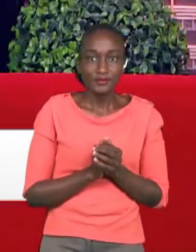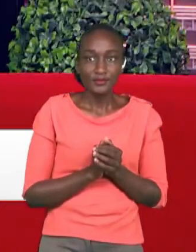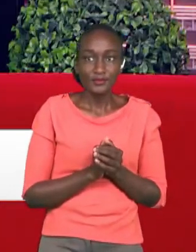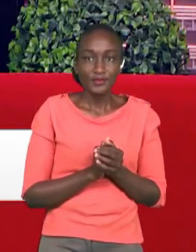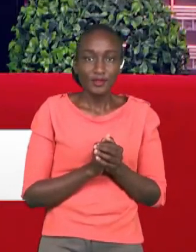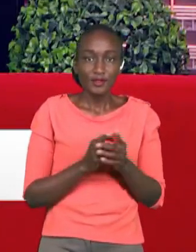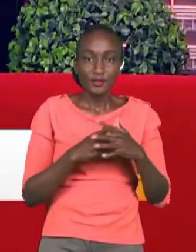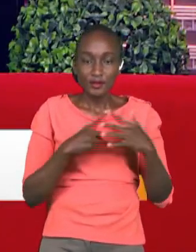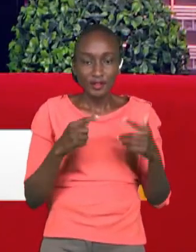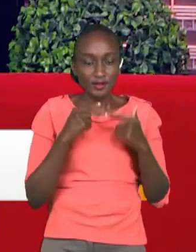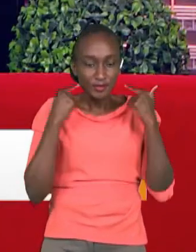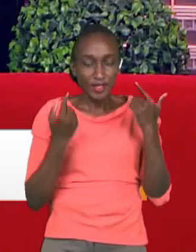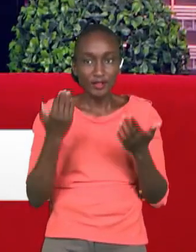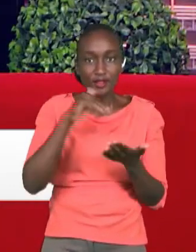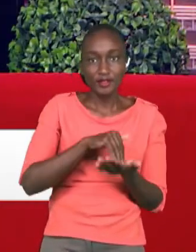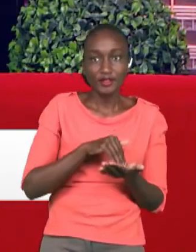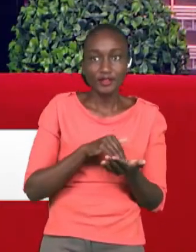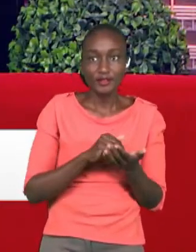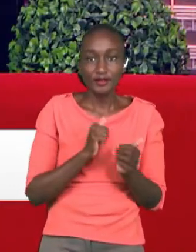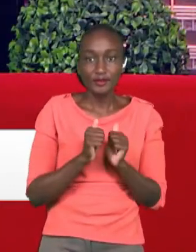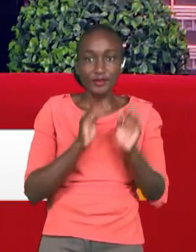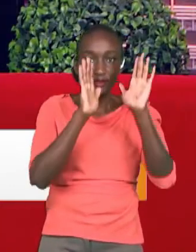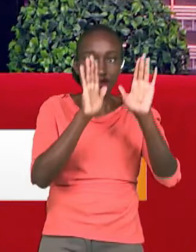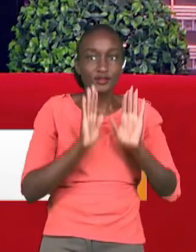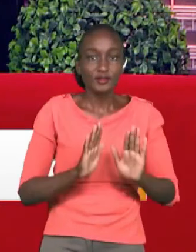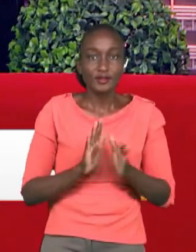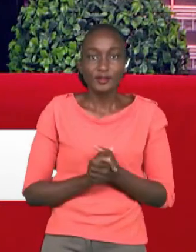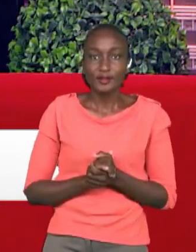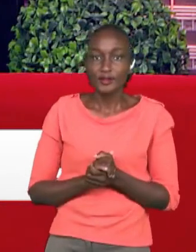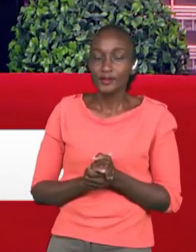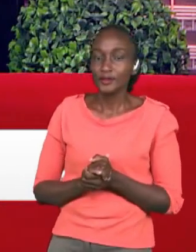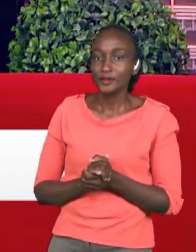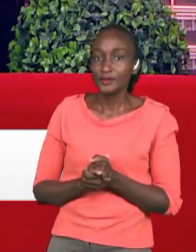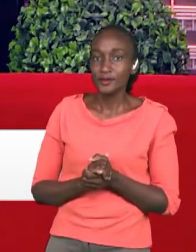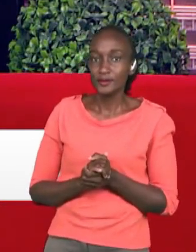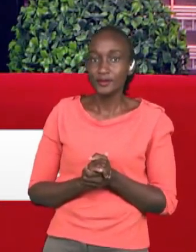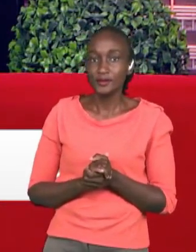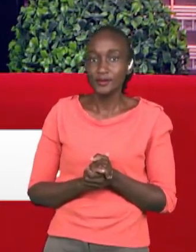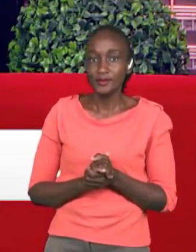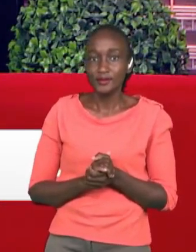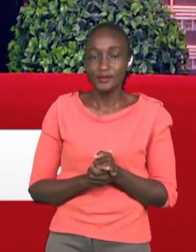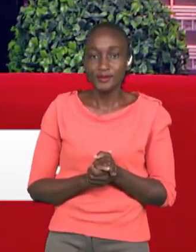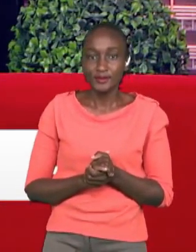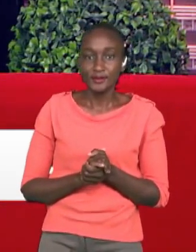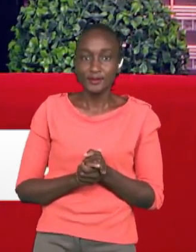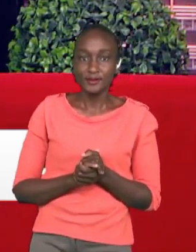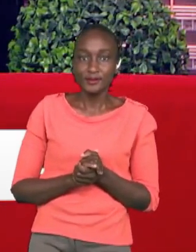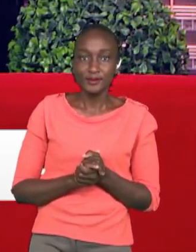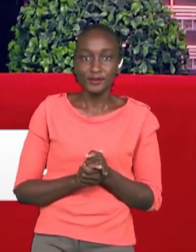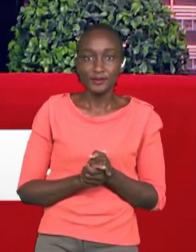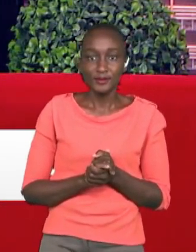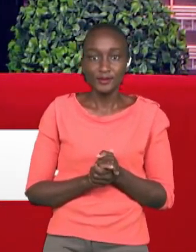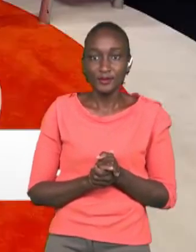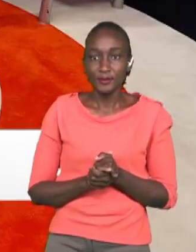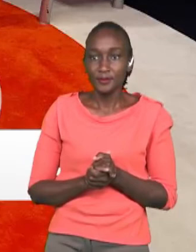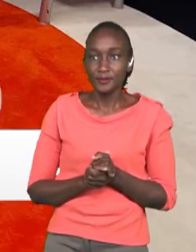to smile. Yes. Smiling is also, right, smiling and laughing, right, is also an emotion. Dr. Regina, this conversation will continue. My director tells